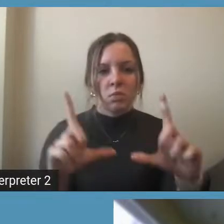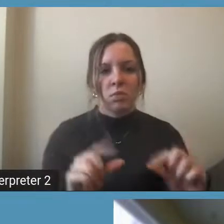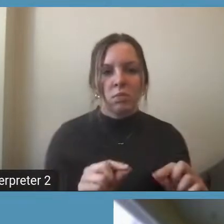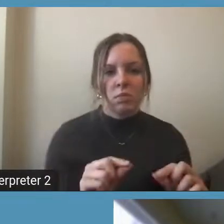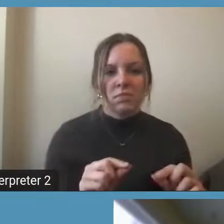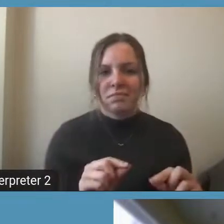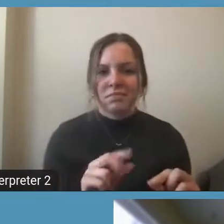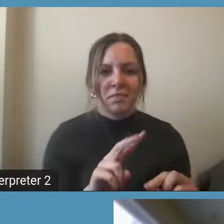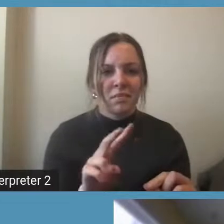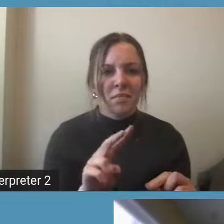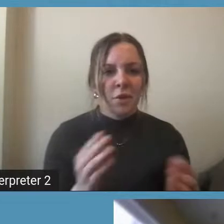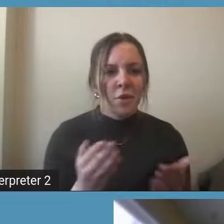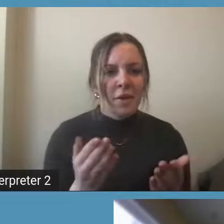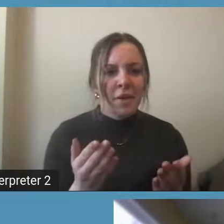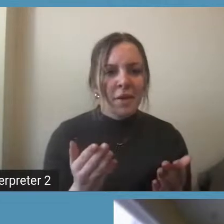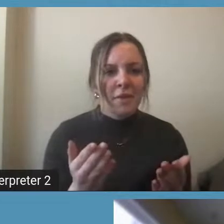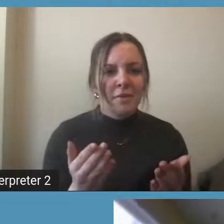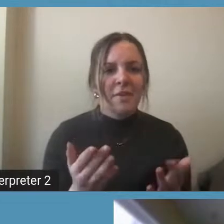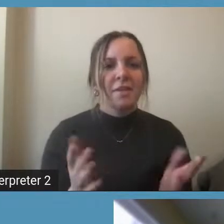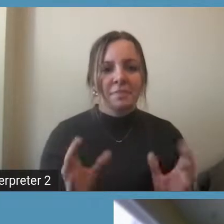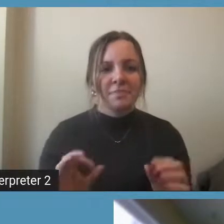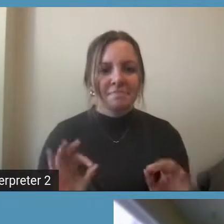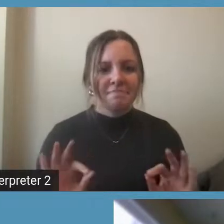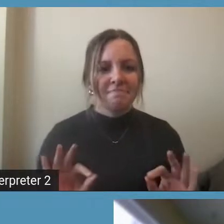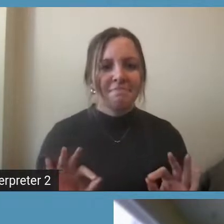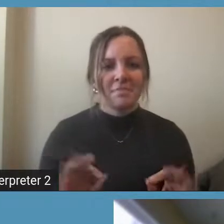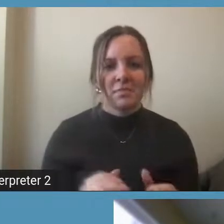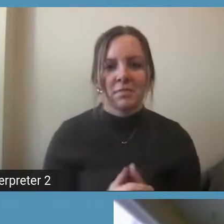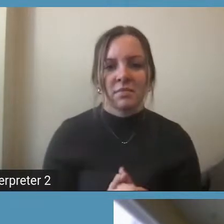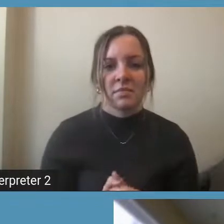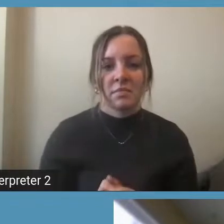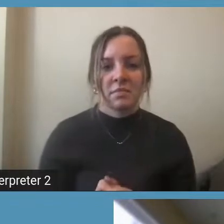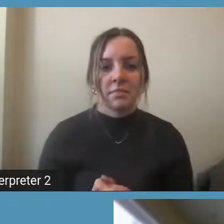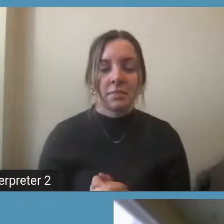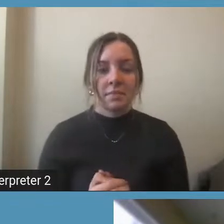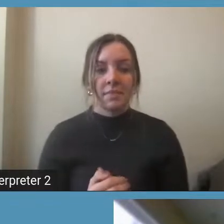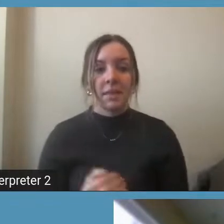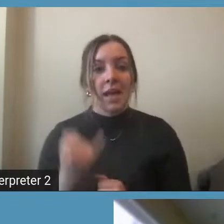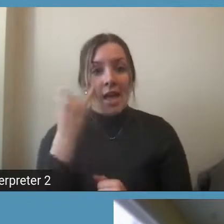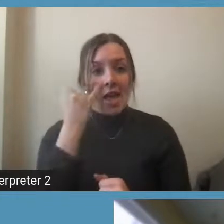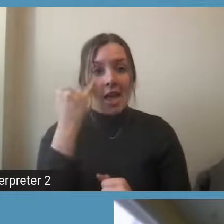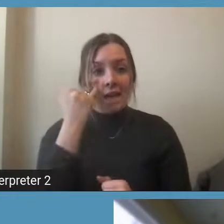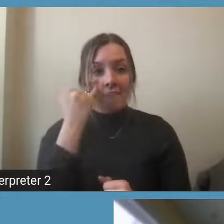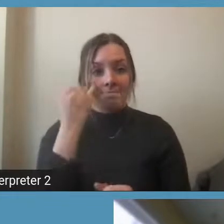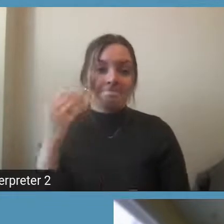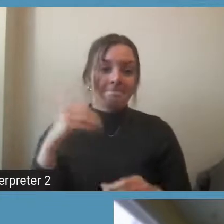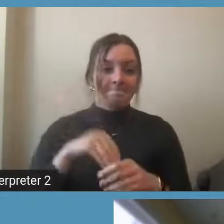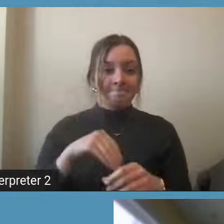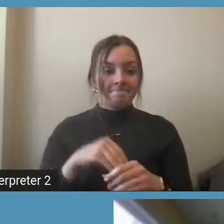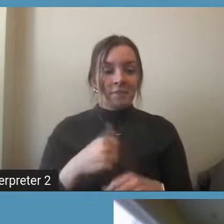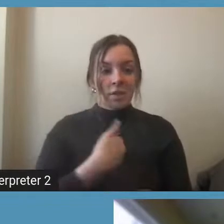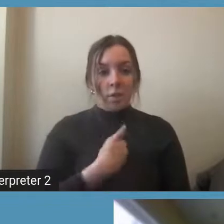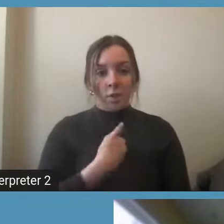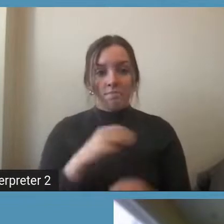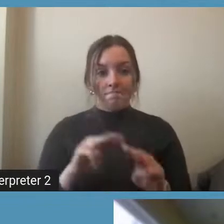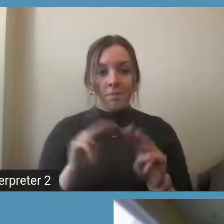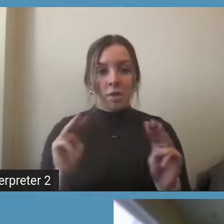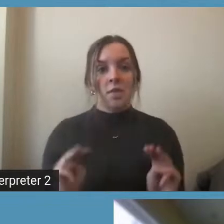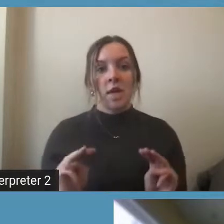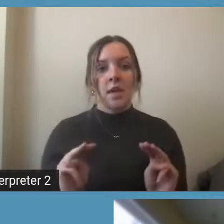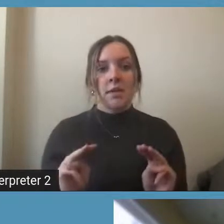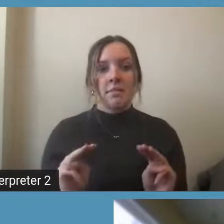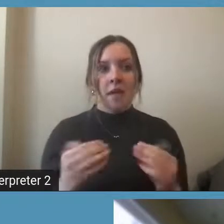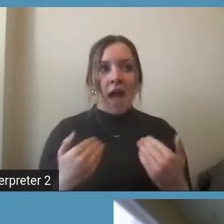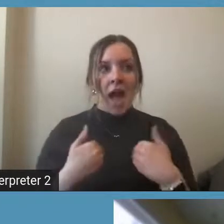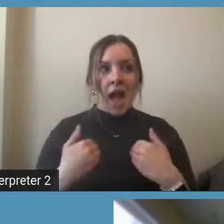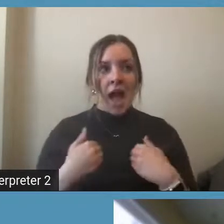Here. Is in-house, you're never going to have all the tools. You're never going to have the